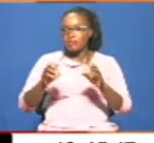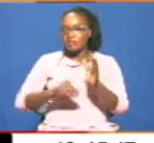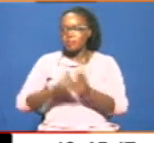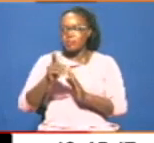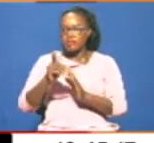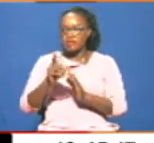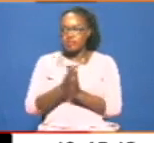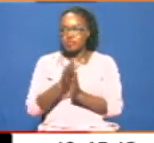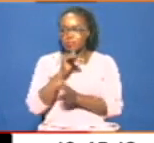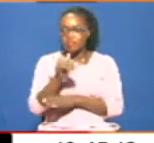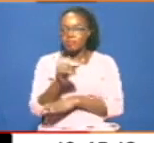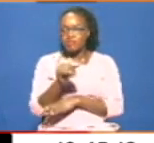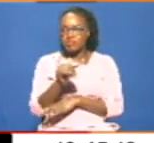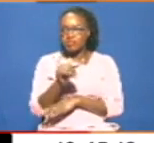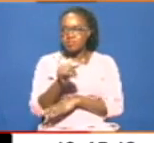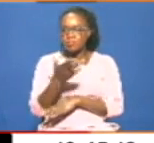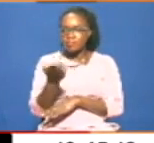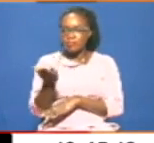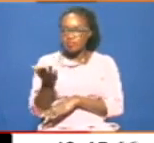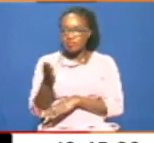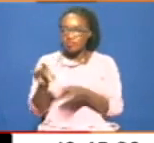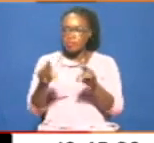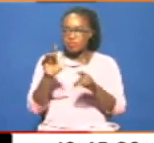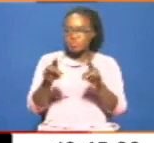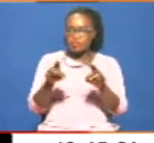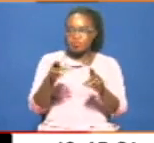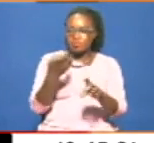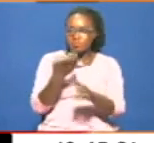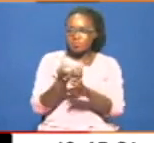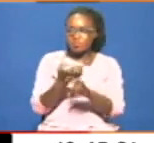not just going out there picking up stuff from